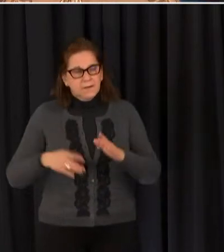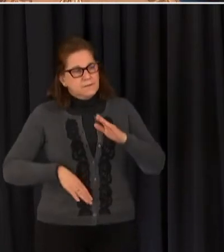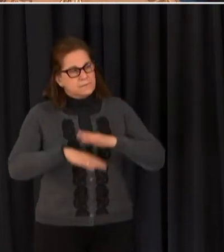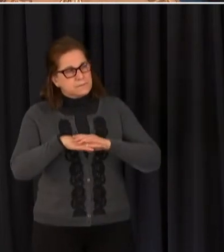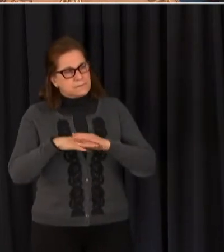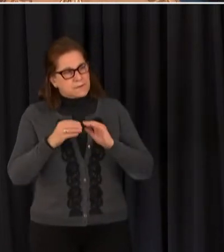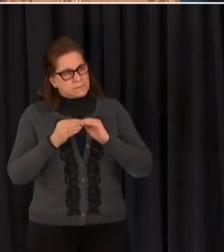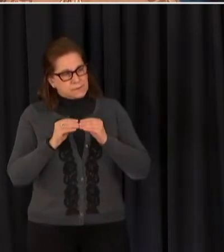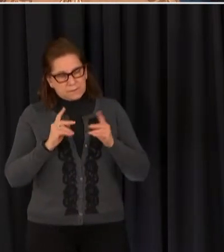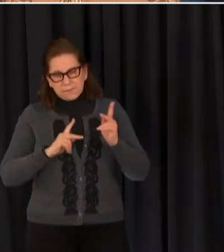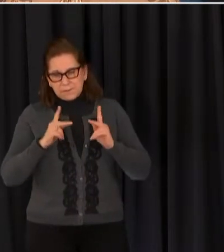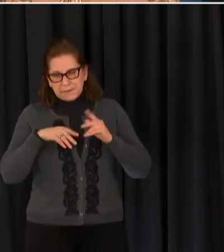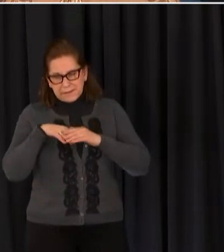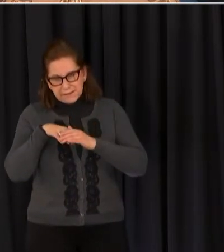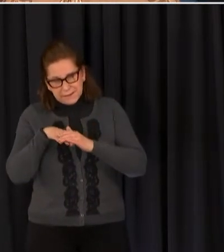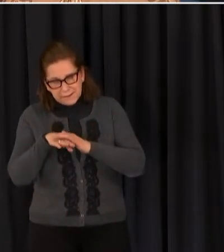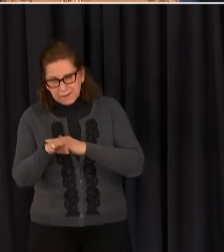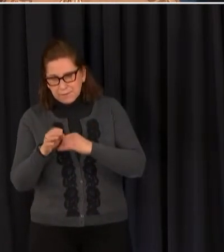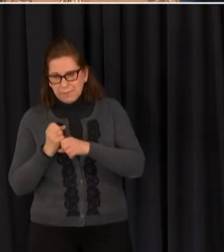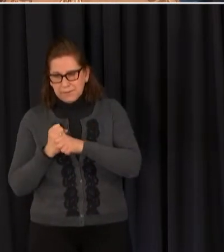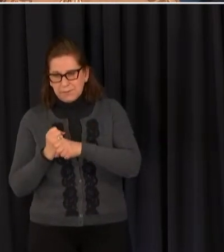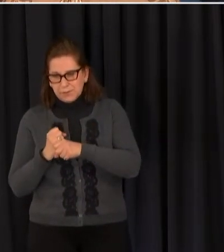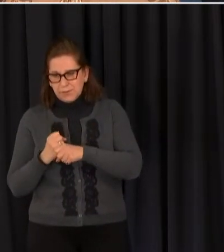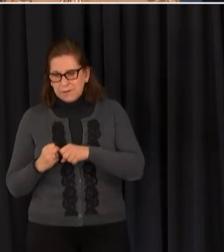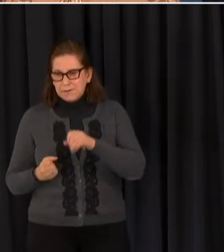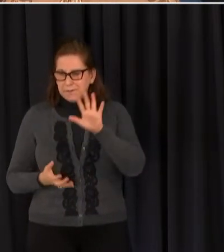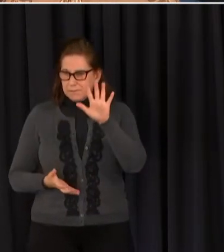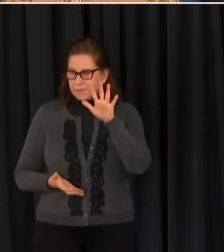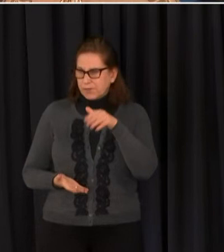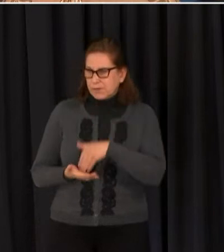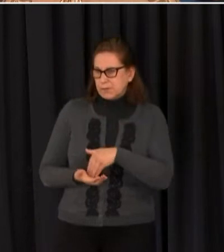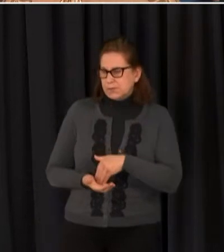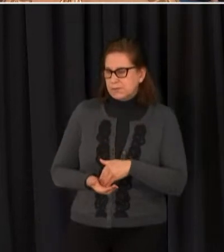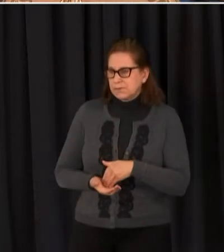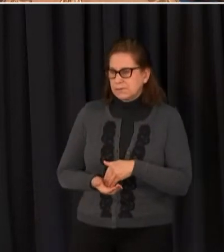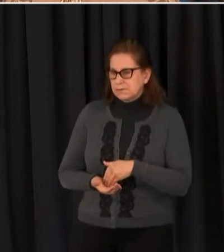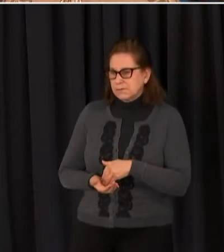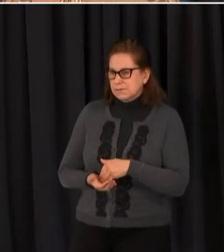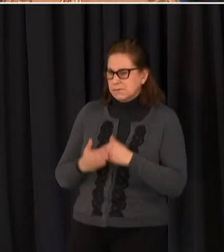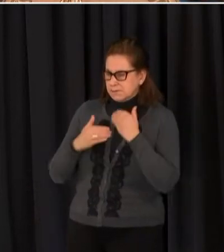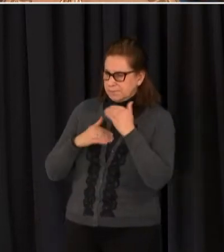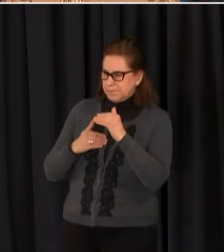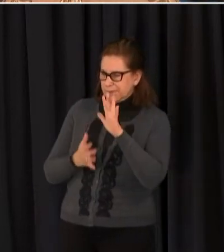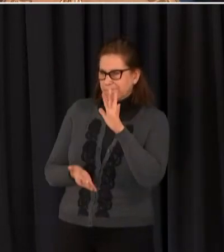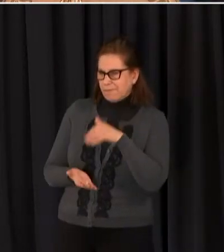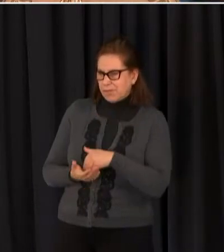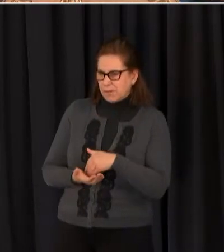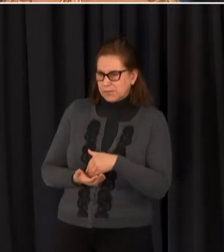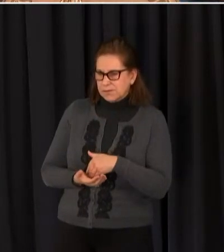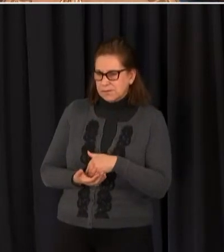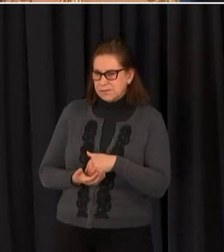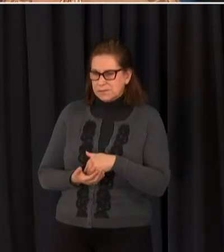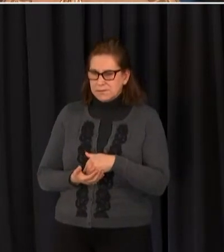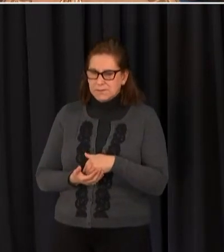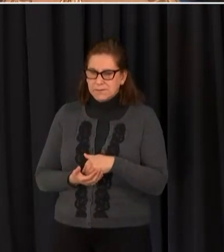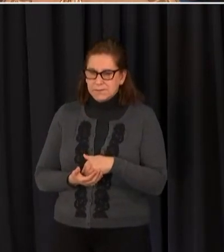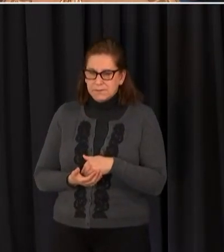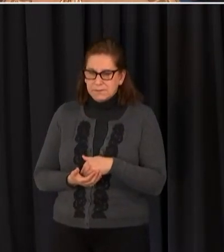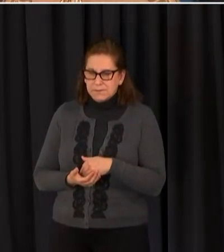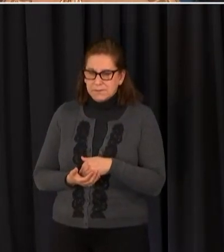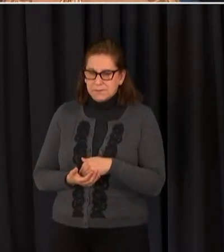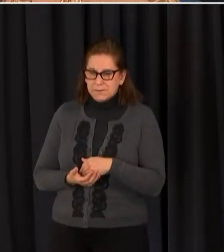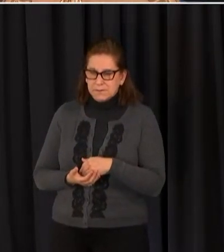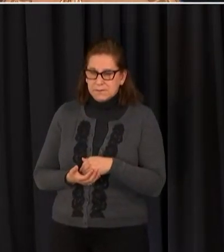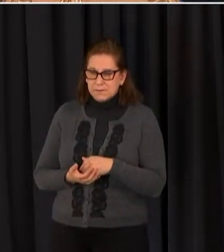Park at? I think where we are is 5,000, but I think a couple of thousand at